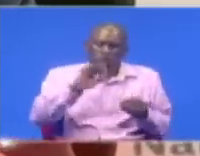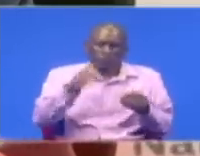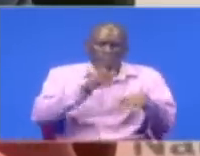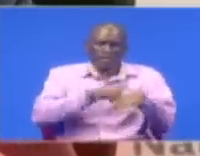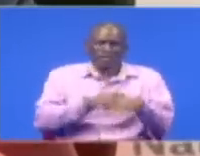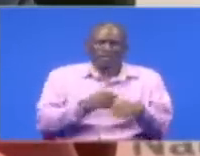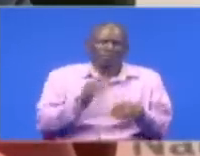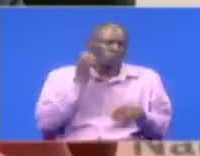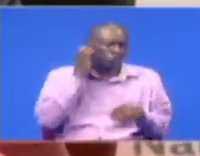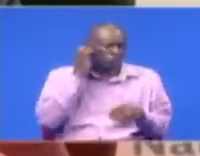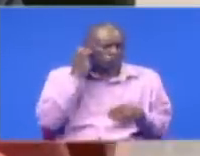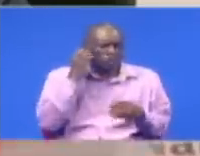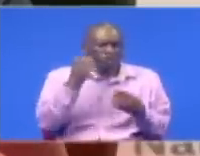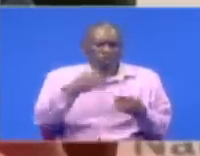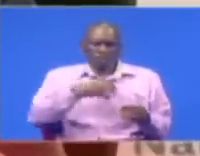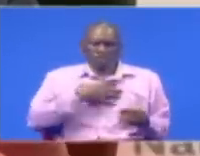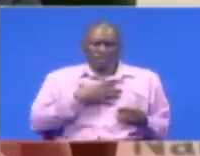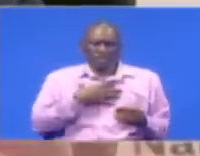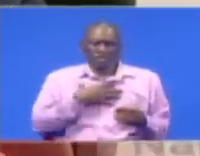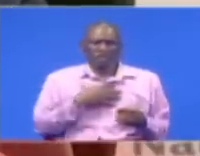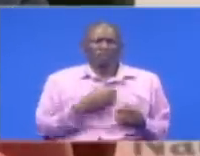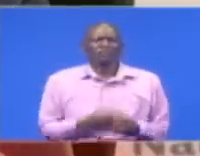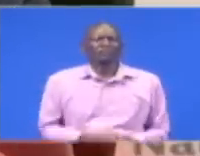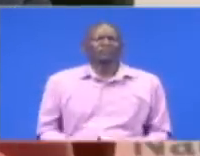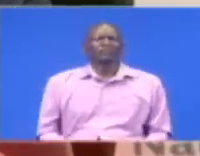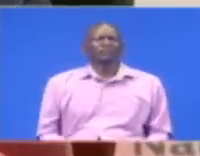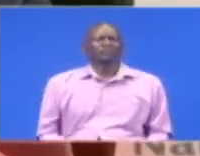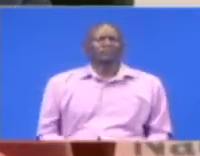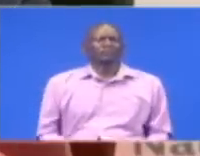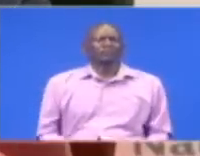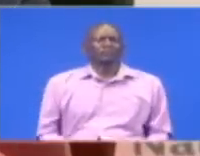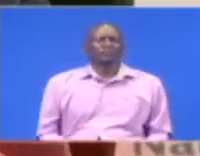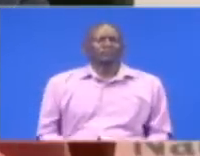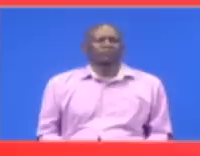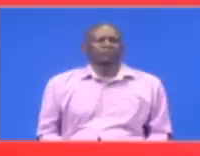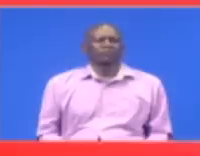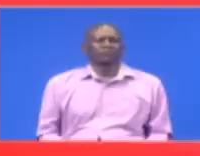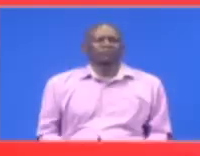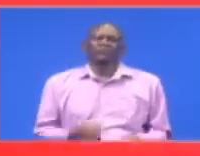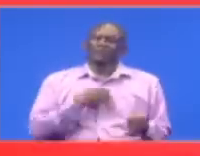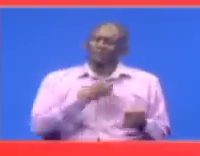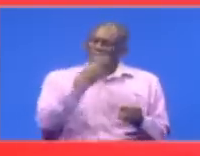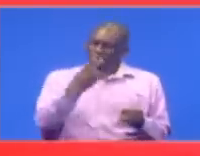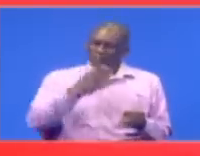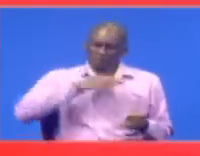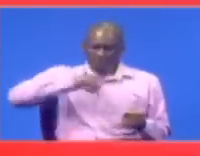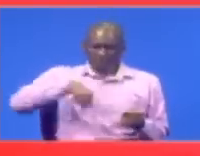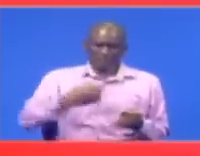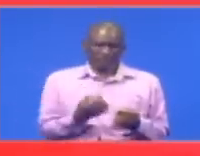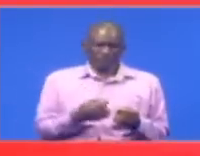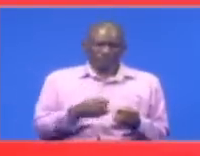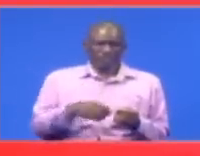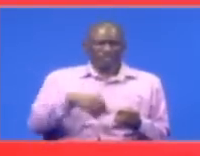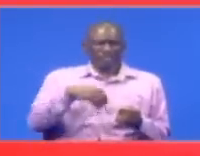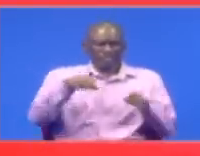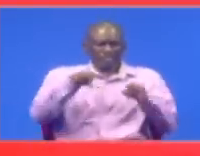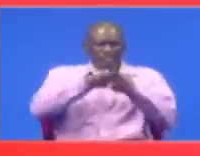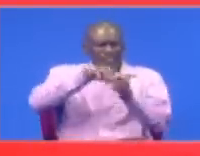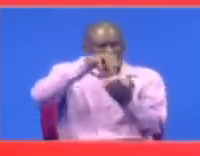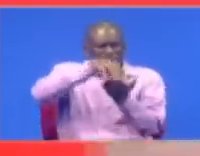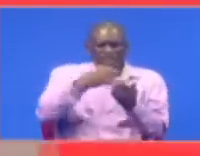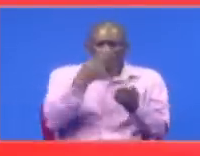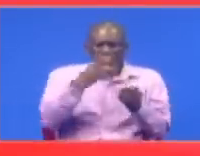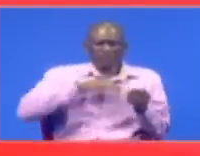senior counsel was retiring as Chief Justice? I see myself being in more or less the same